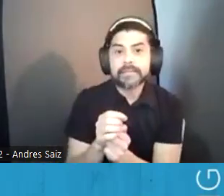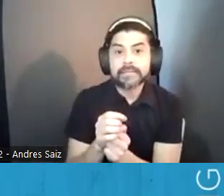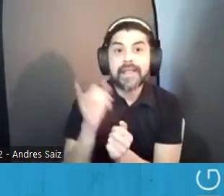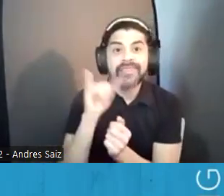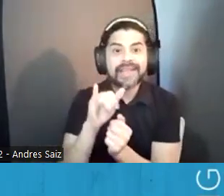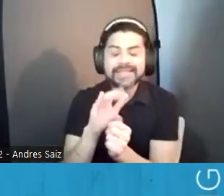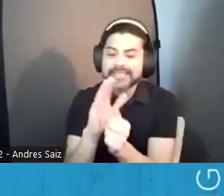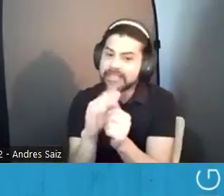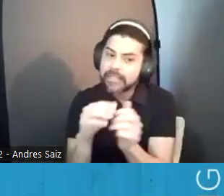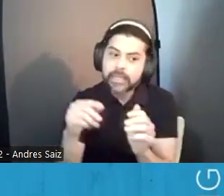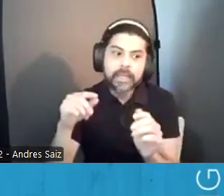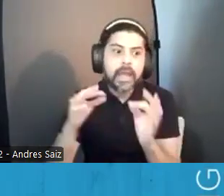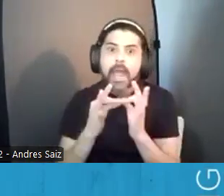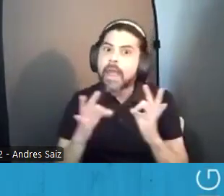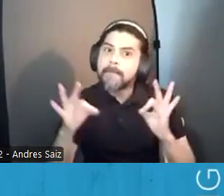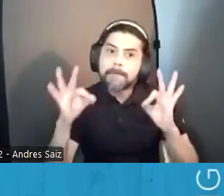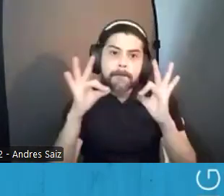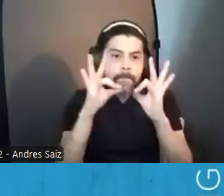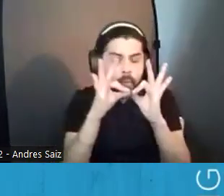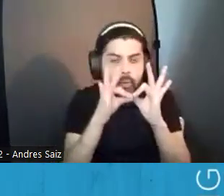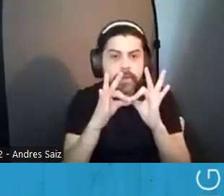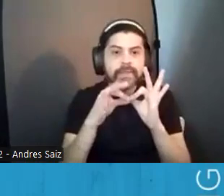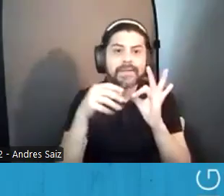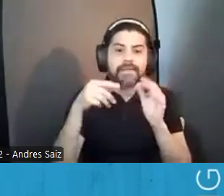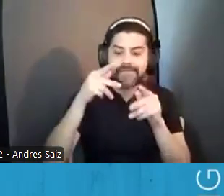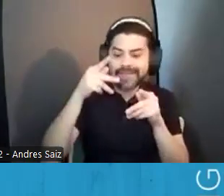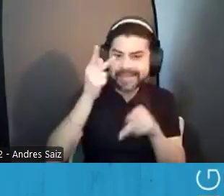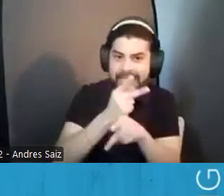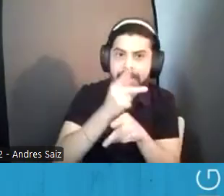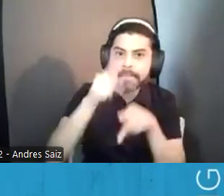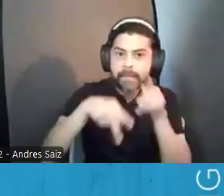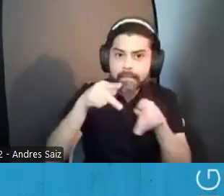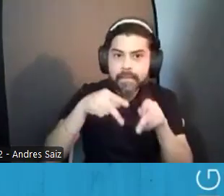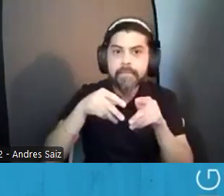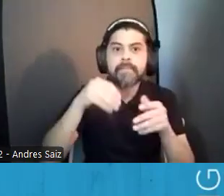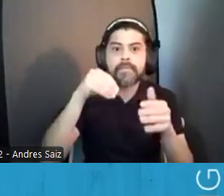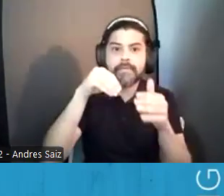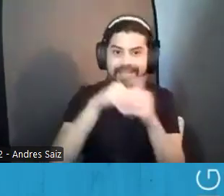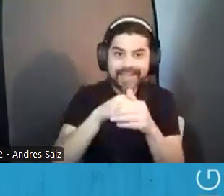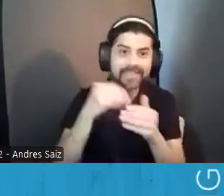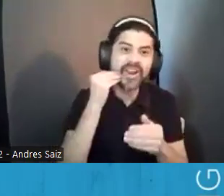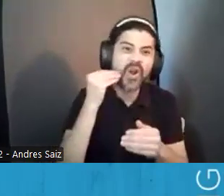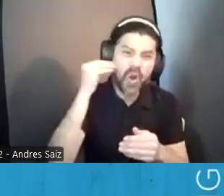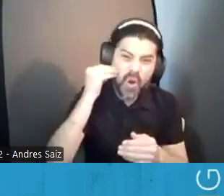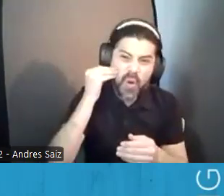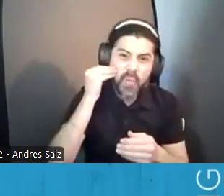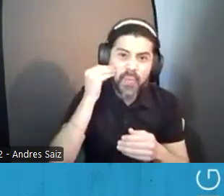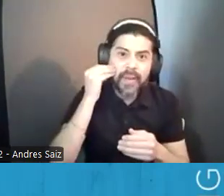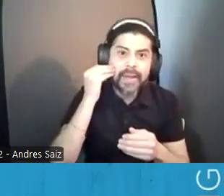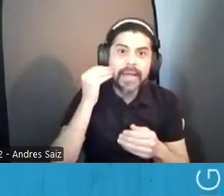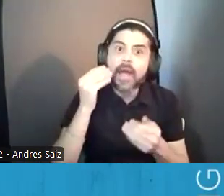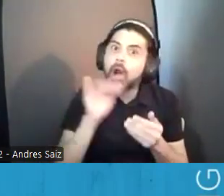of keeping people at home in their community. It's also cheaper for the state because we know the alternative